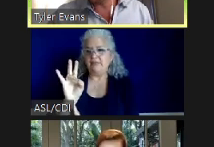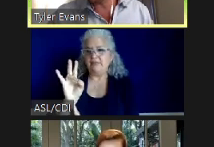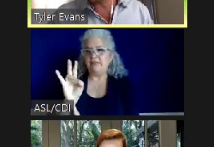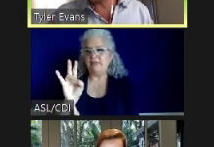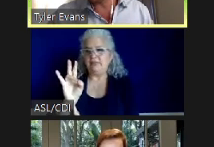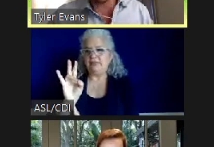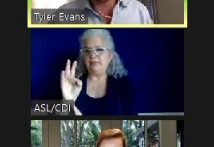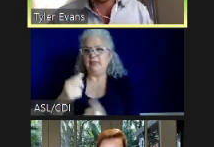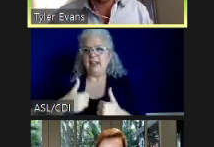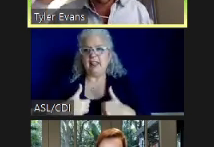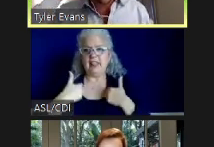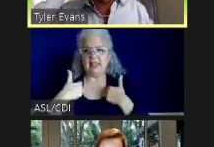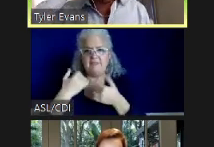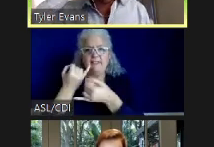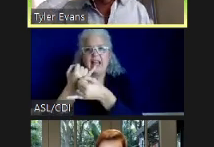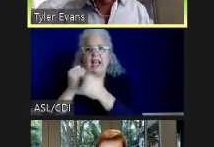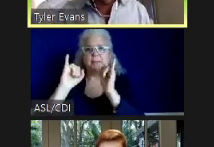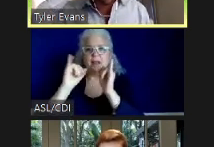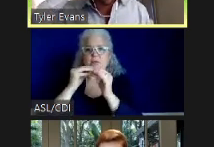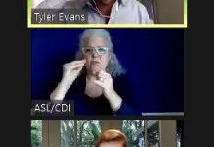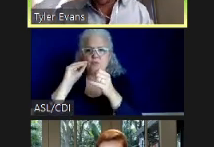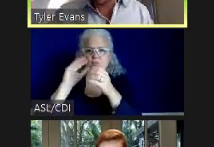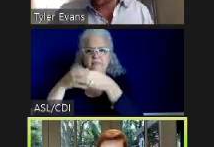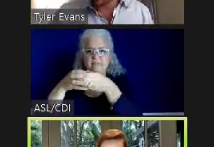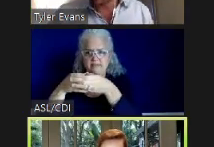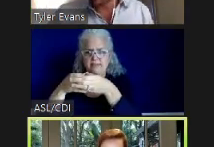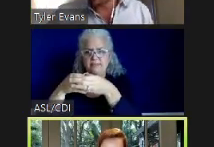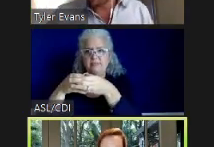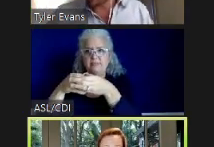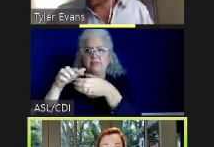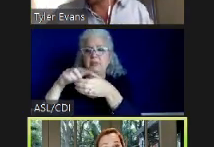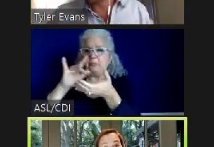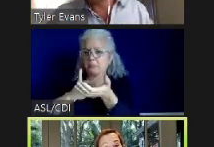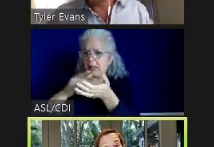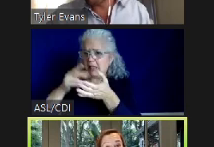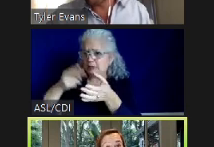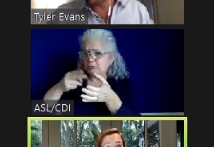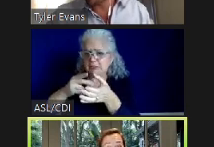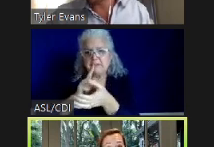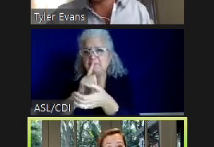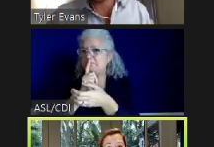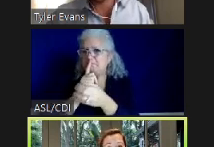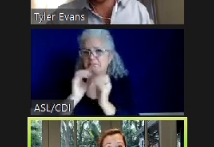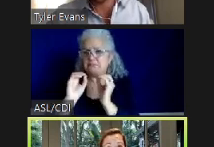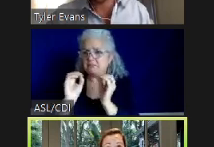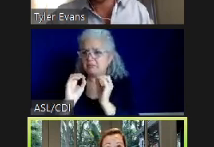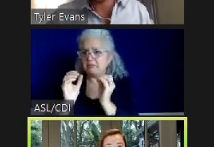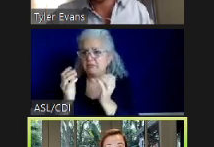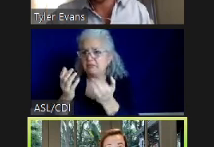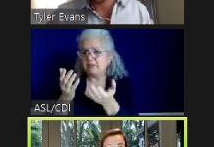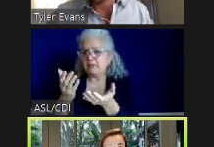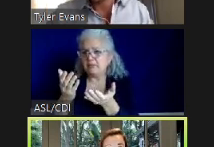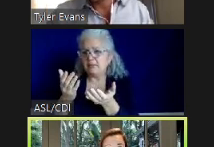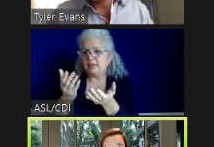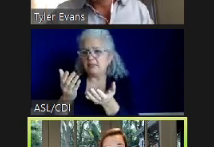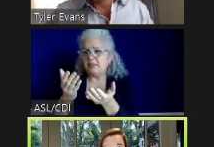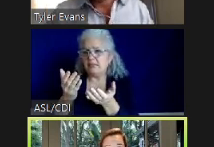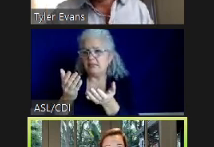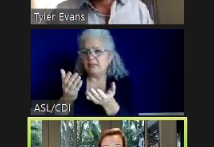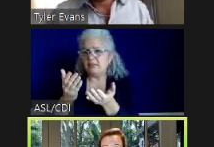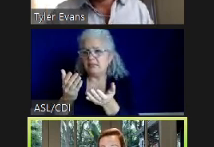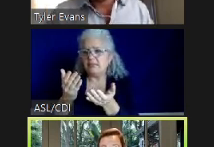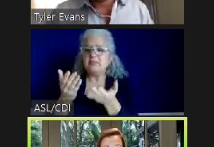And then do we know about any medical history? None given, but Okay. Can you maybe give us two options? Maybe one, if there is,